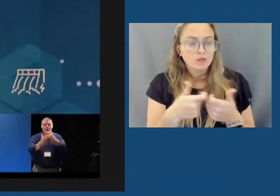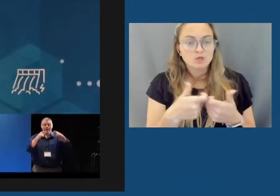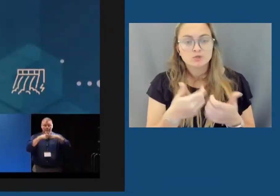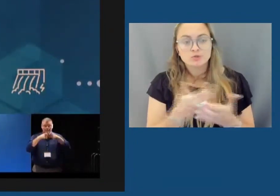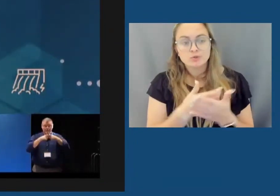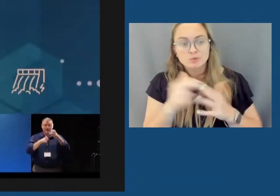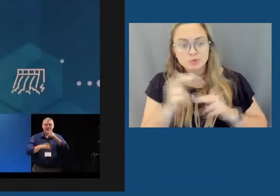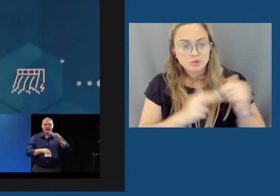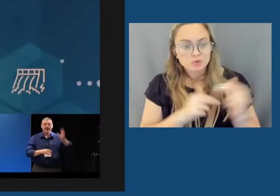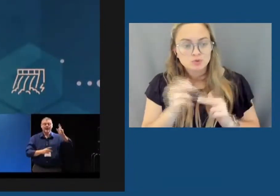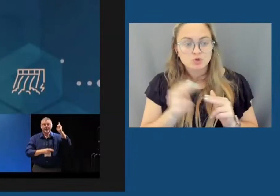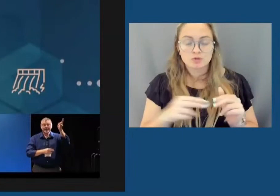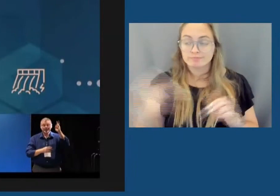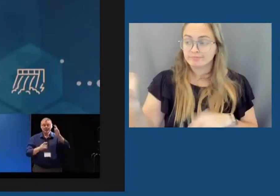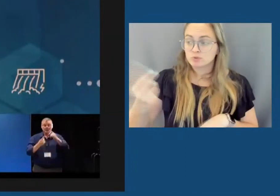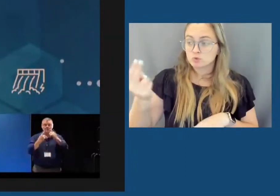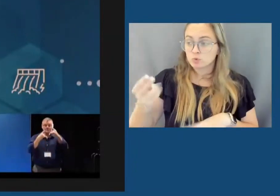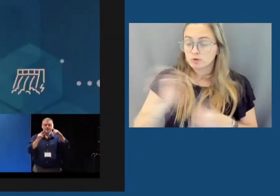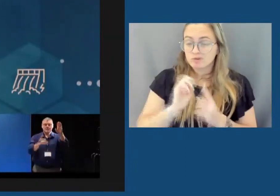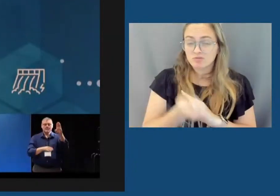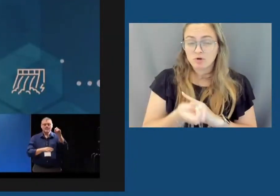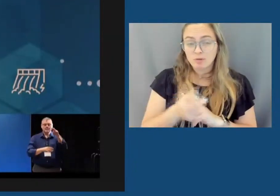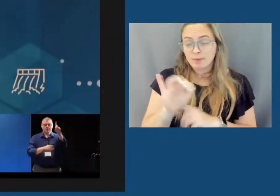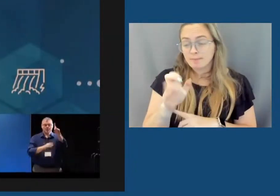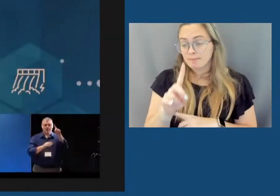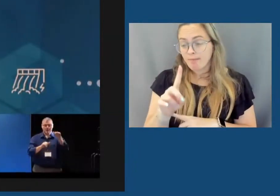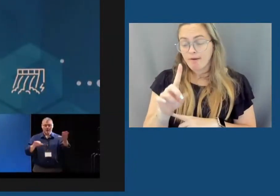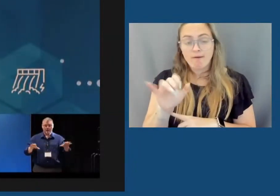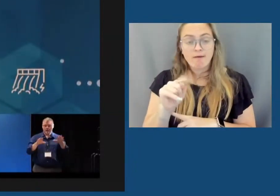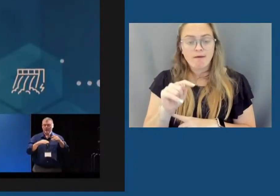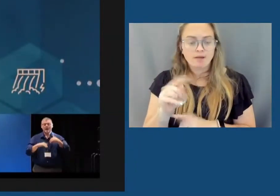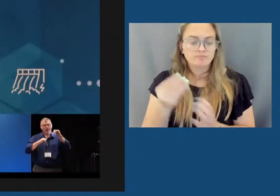the historic Environmental Bond Act funding. And I could go on.